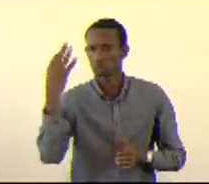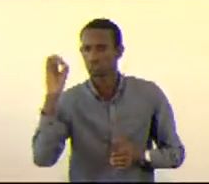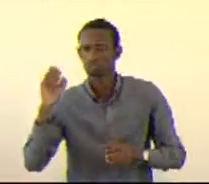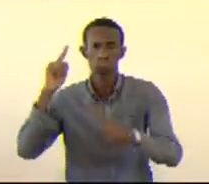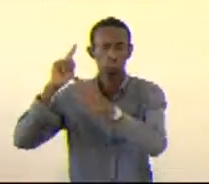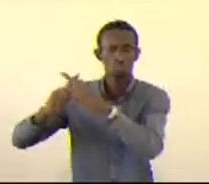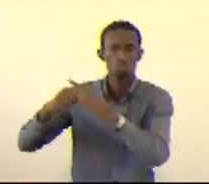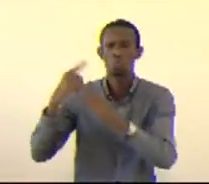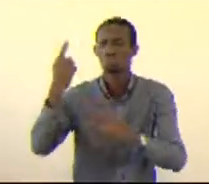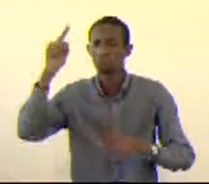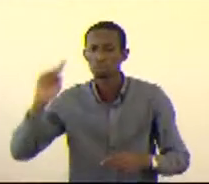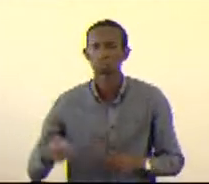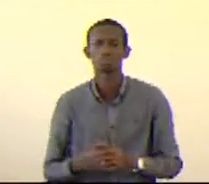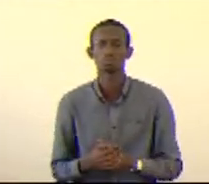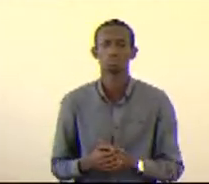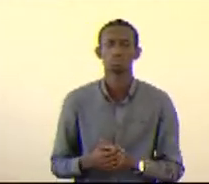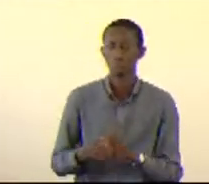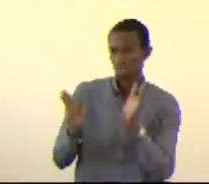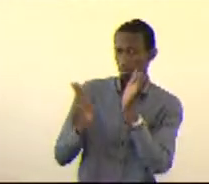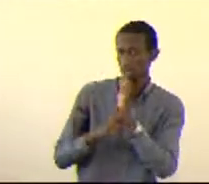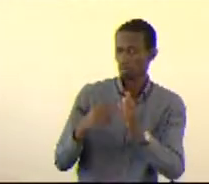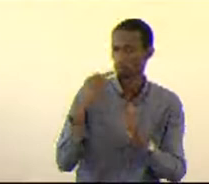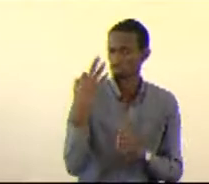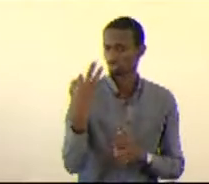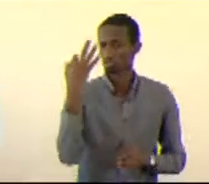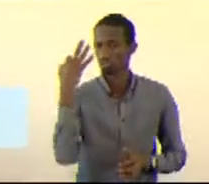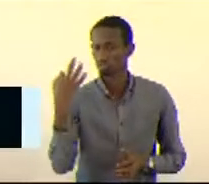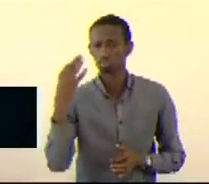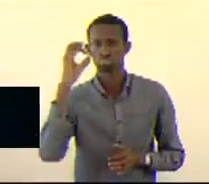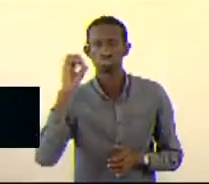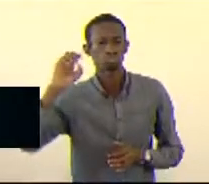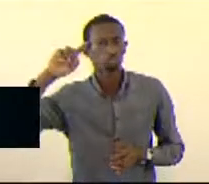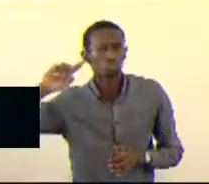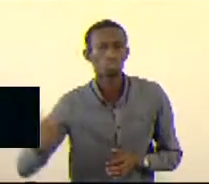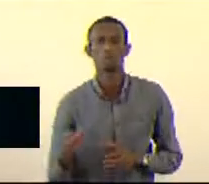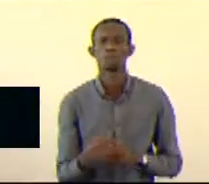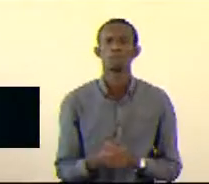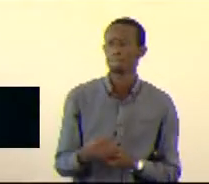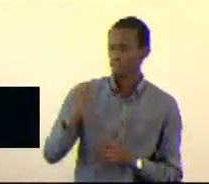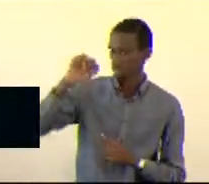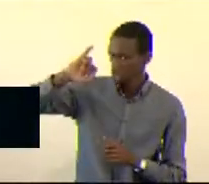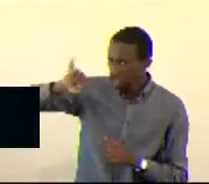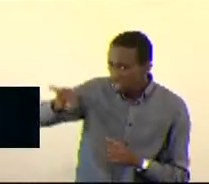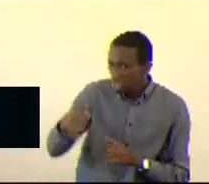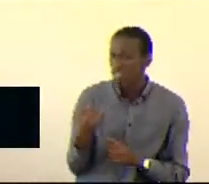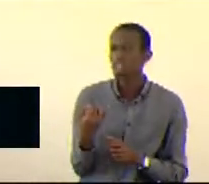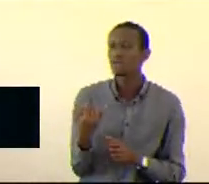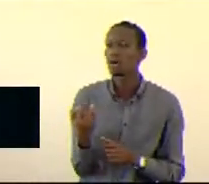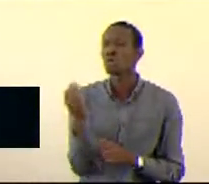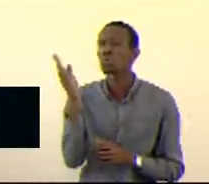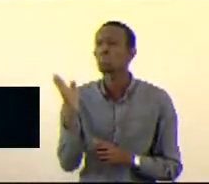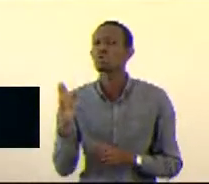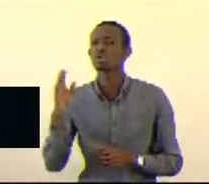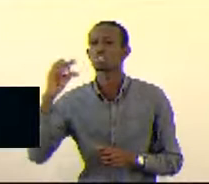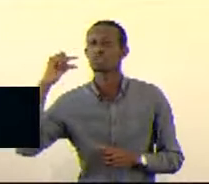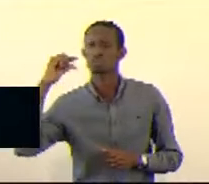330,000. So 330,000, this will now be in joules per watt per kilogram. And that is going